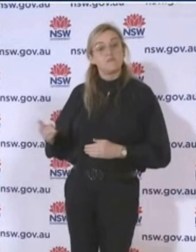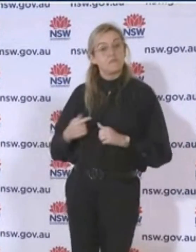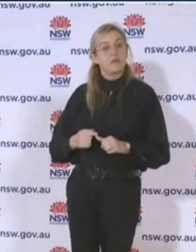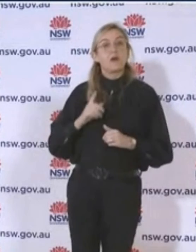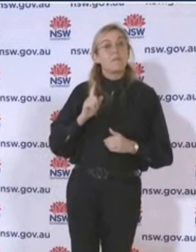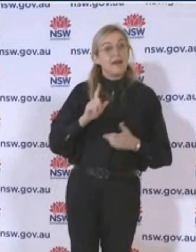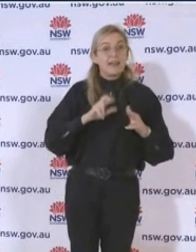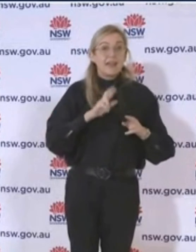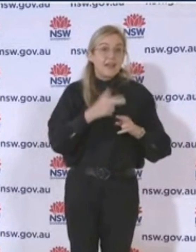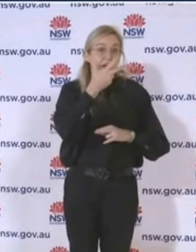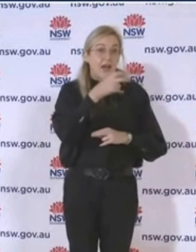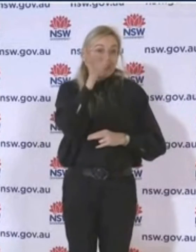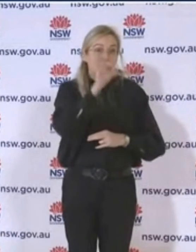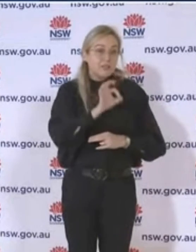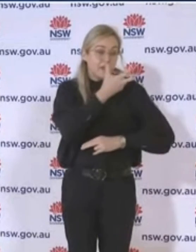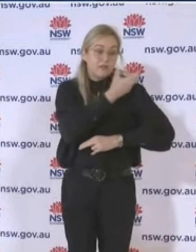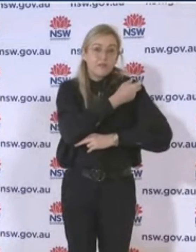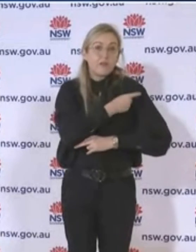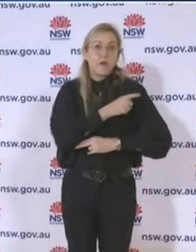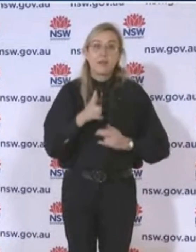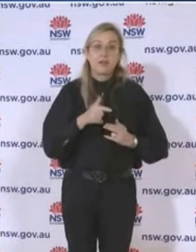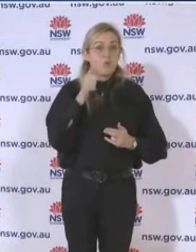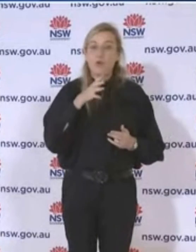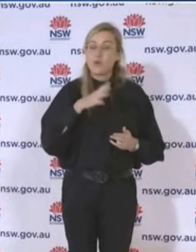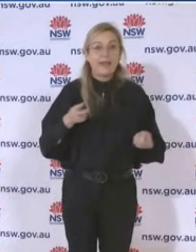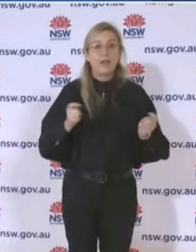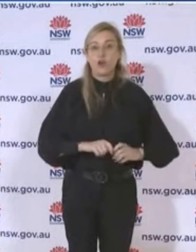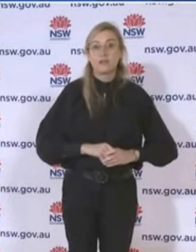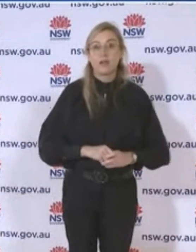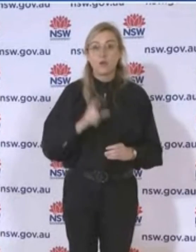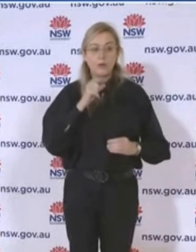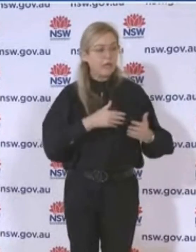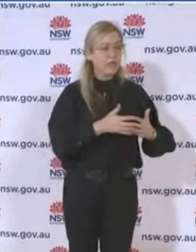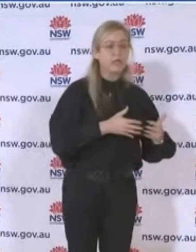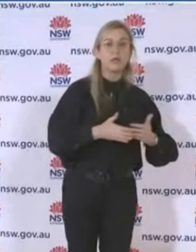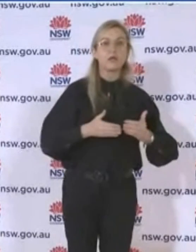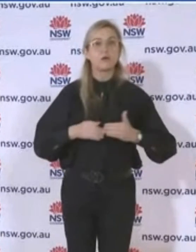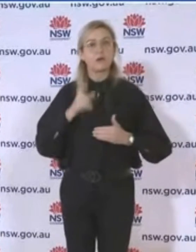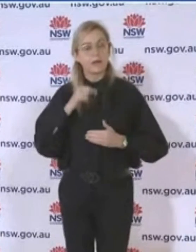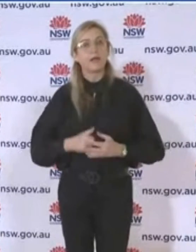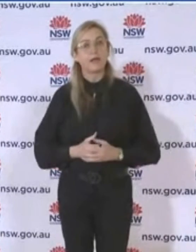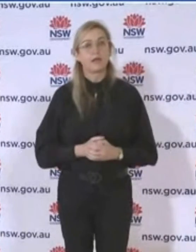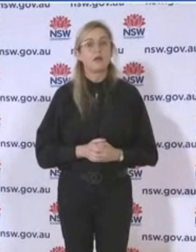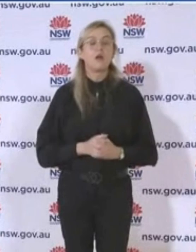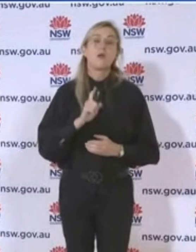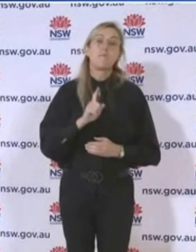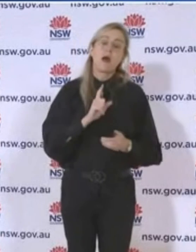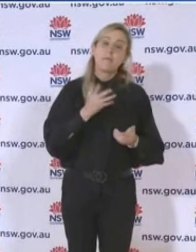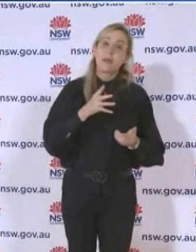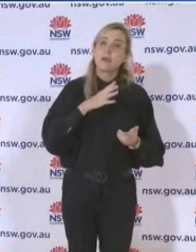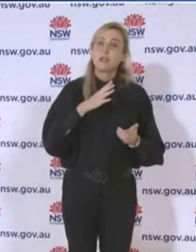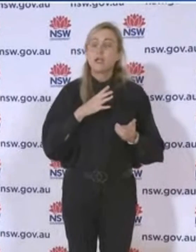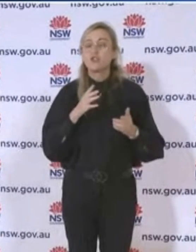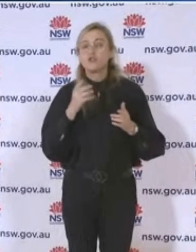lockdowns in the future. It means you manage the disease. But what it might mean is that from time to time you ask people to do things a bit differently, whether